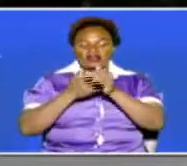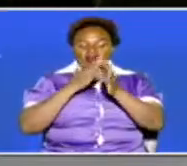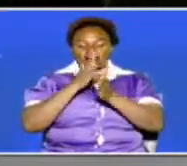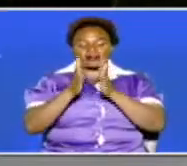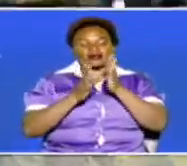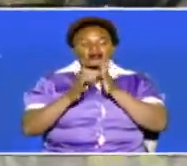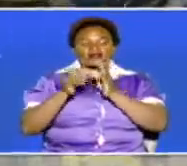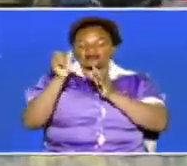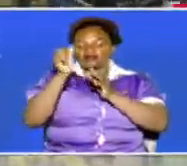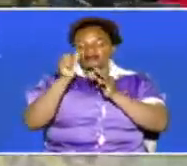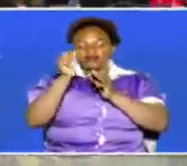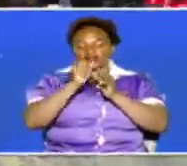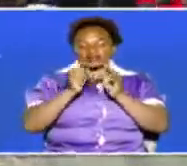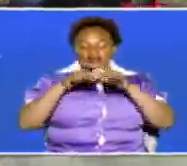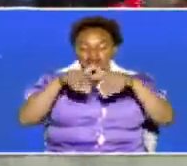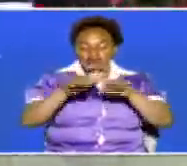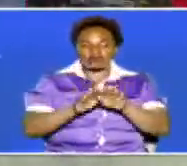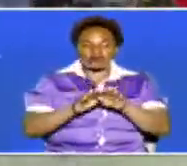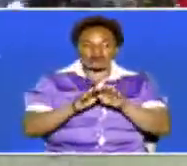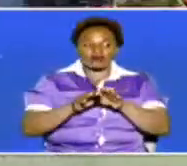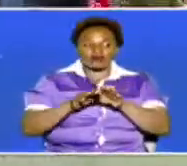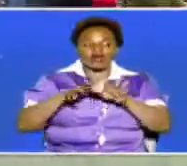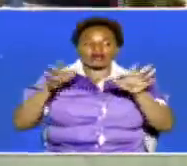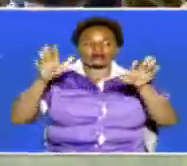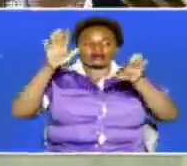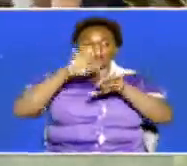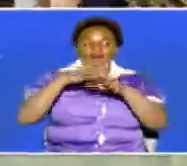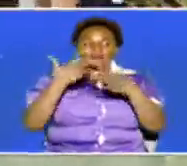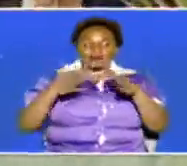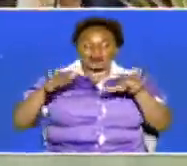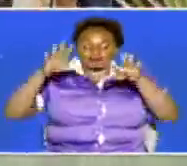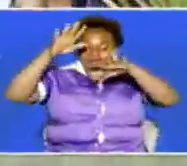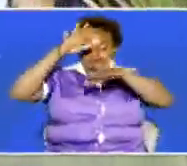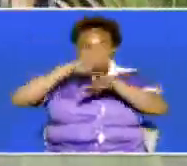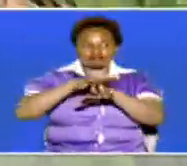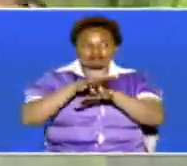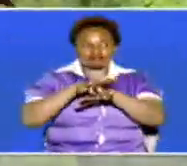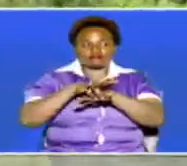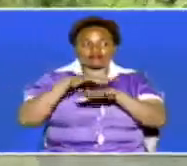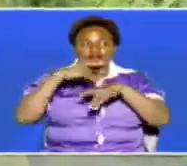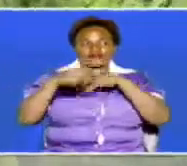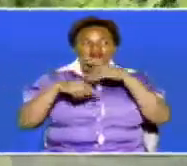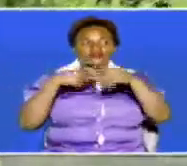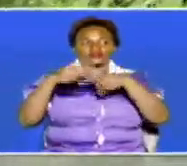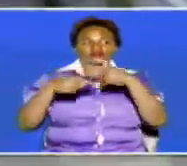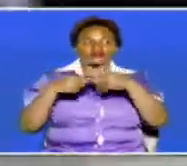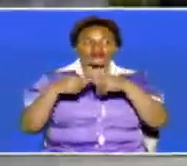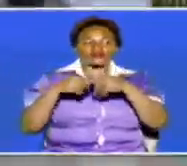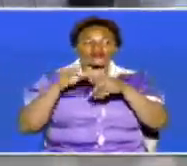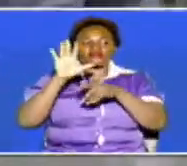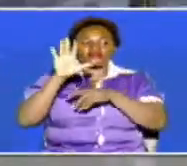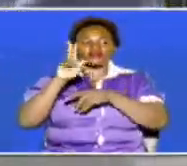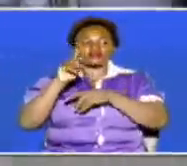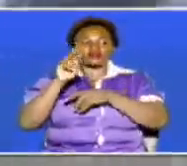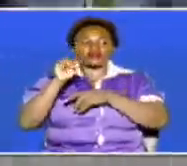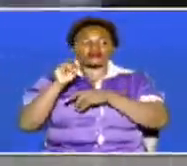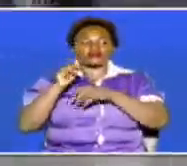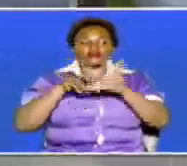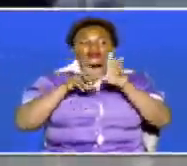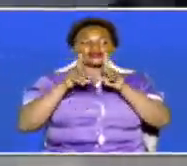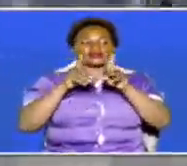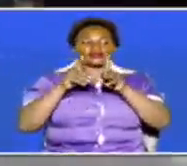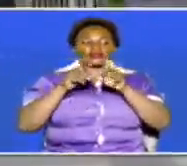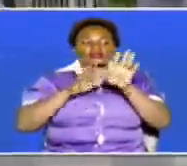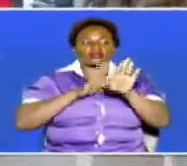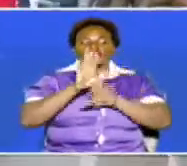for the state funeral. At one point, the casket had to be covered in polythene for the procession to proceed on the 5 kilometer journey to